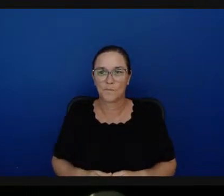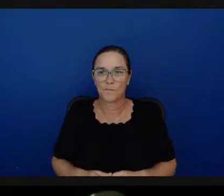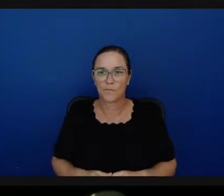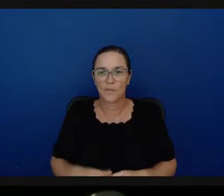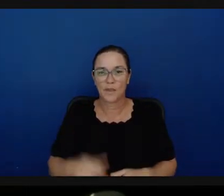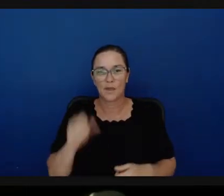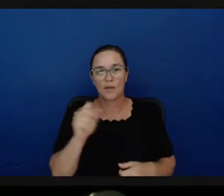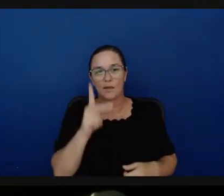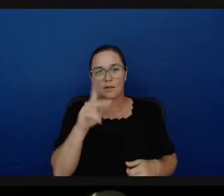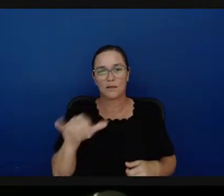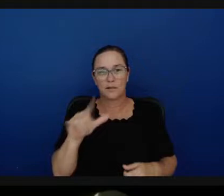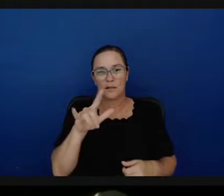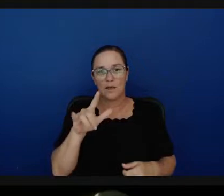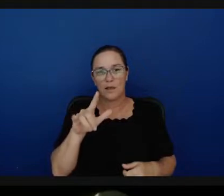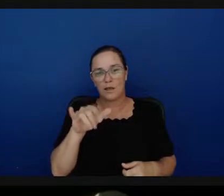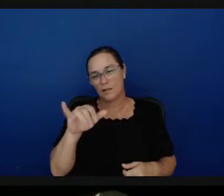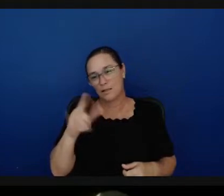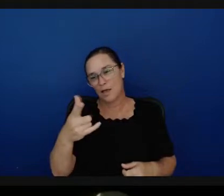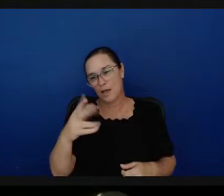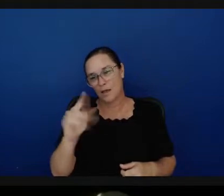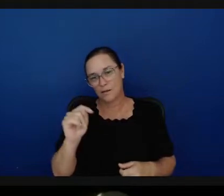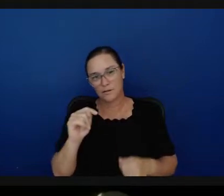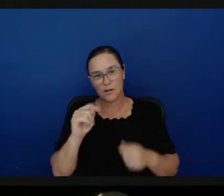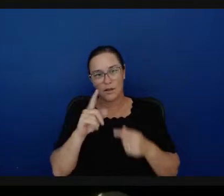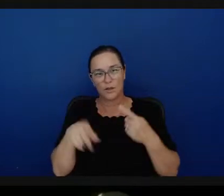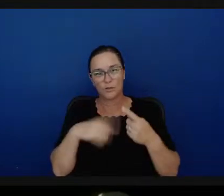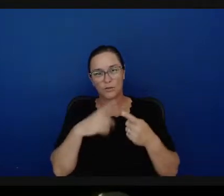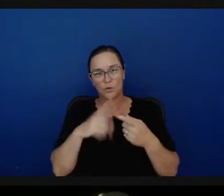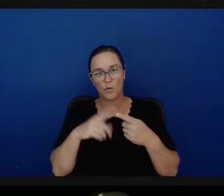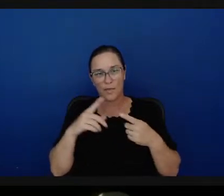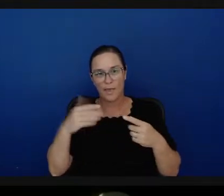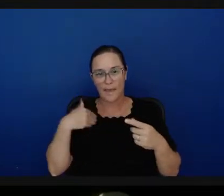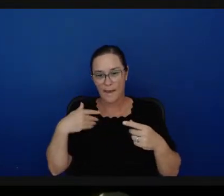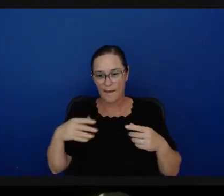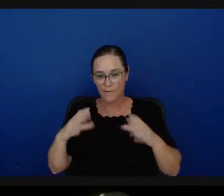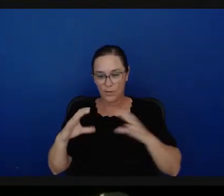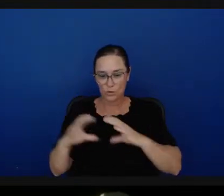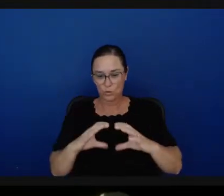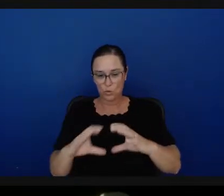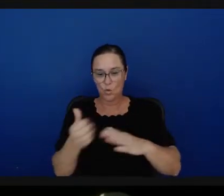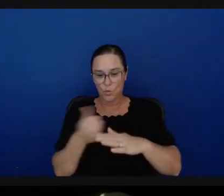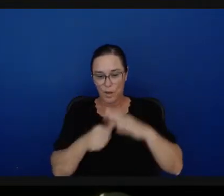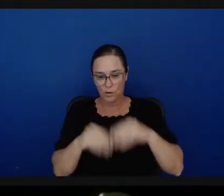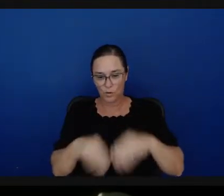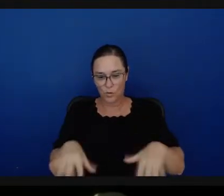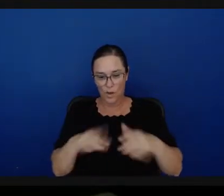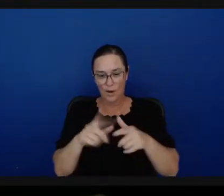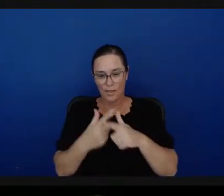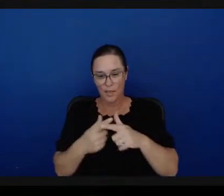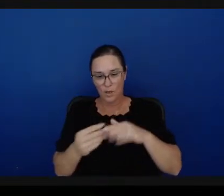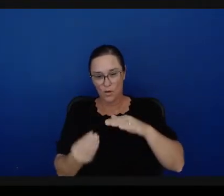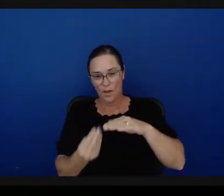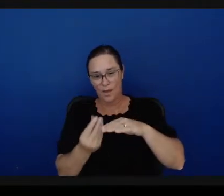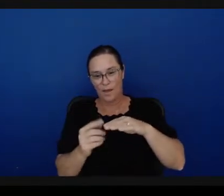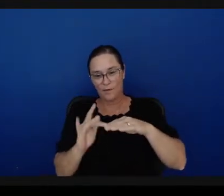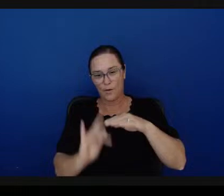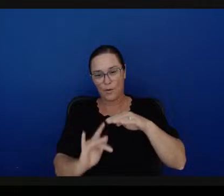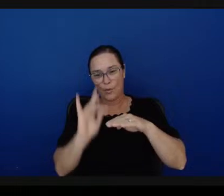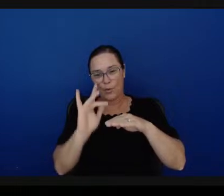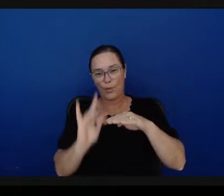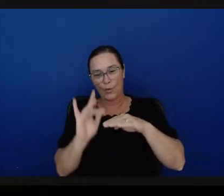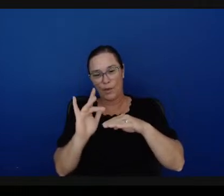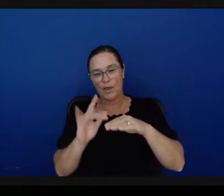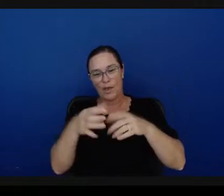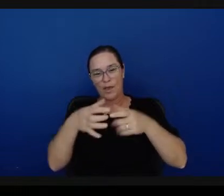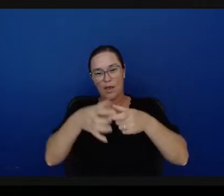Skylights, right? When lava channel is completely encased and lava tube's underground, and you have a hole in the roof of that tube where it